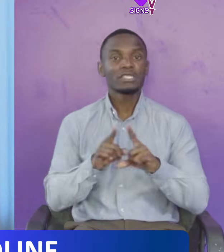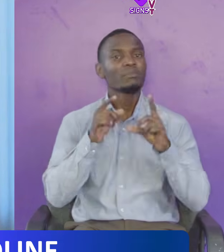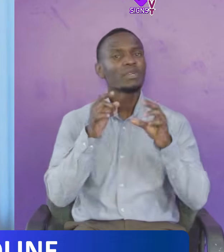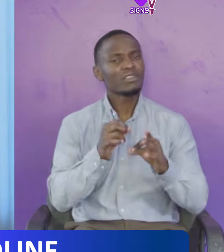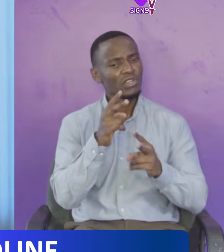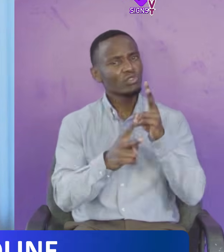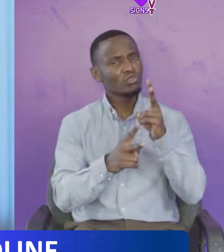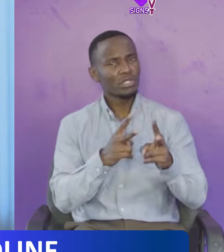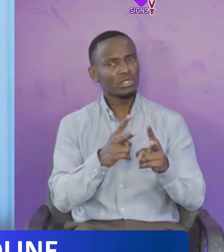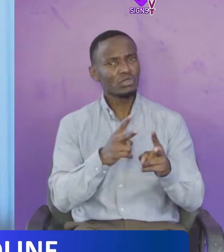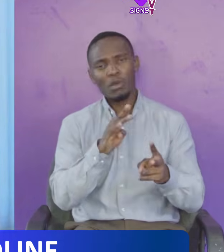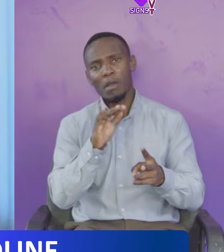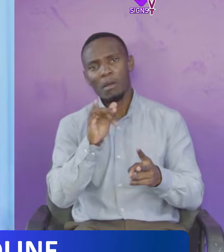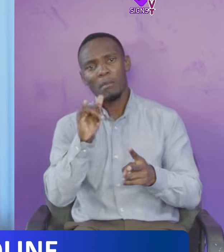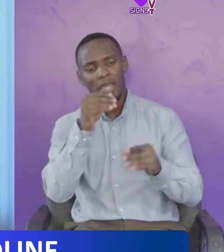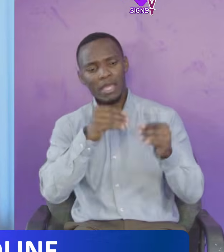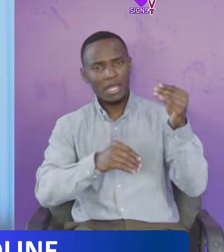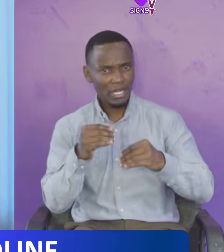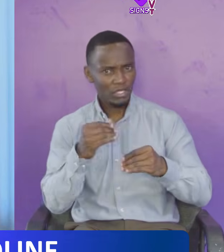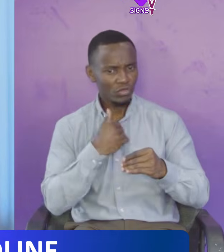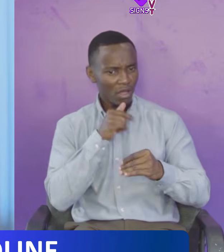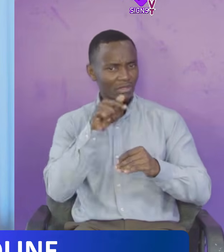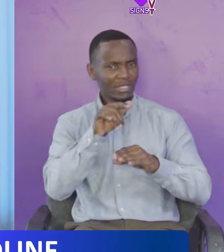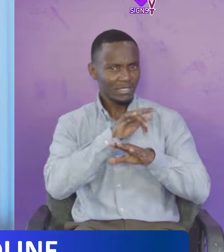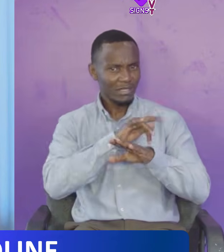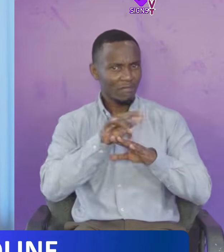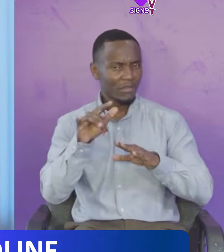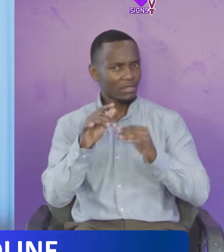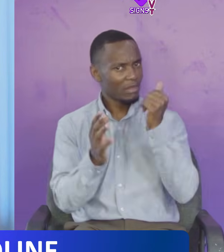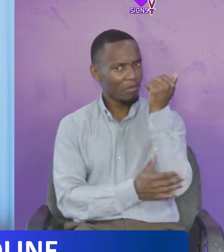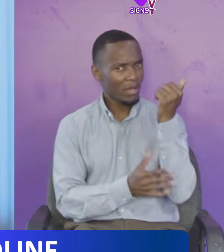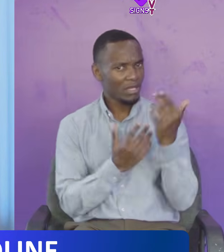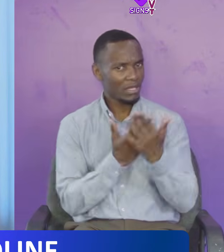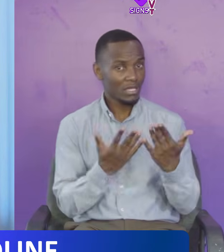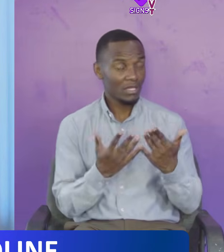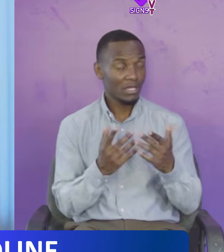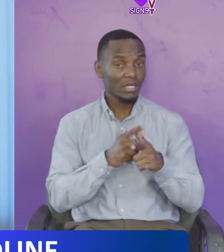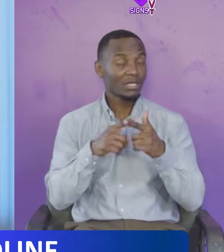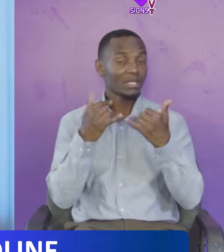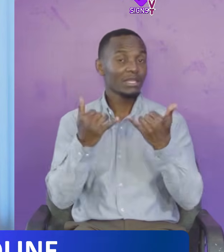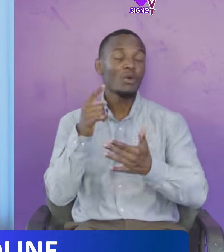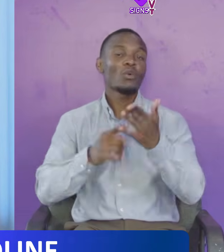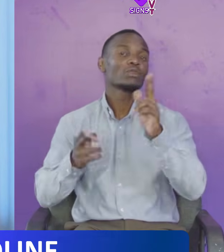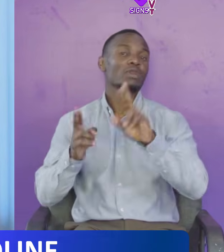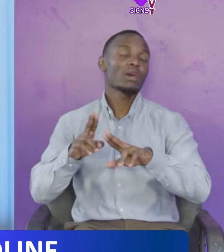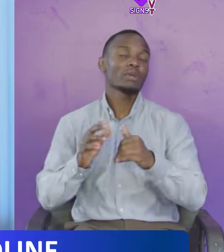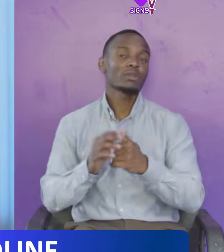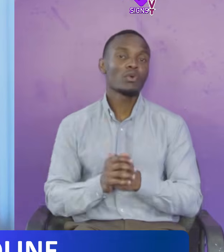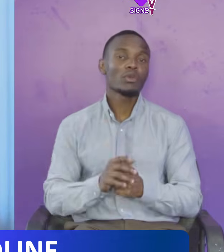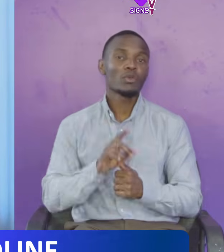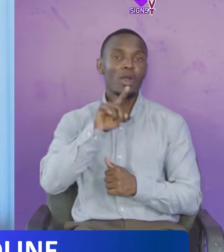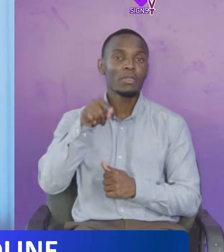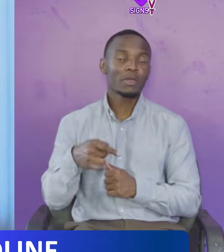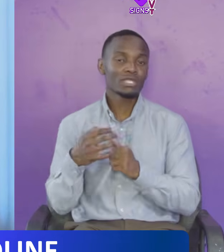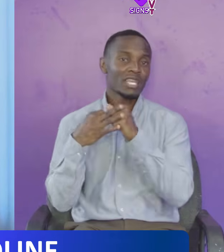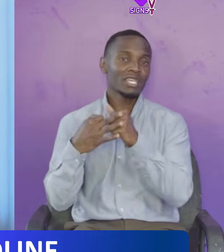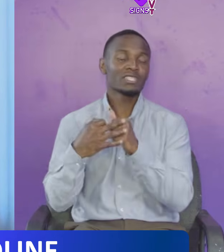had, especially in terms of malpractices, what do you think is going to happen in 1,882